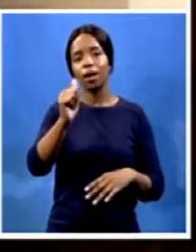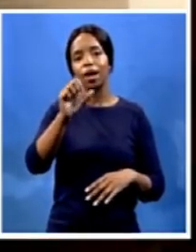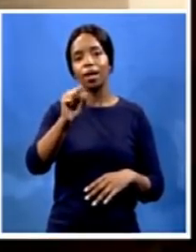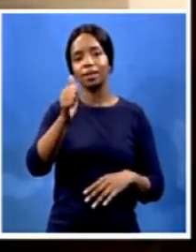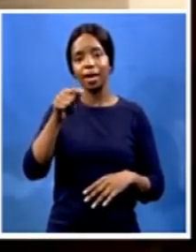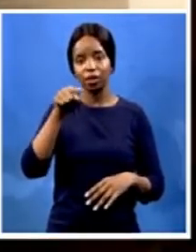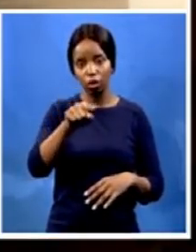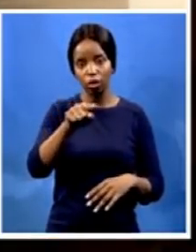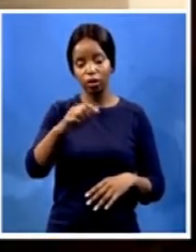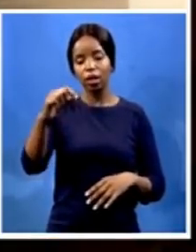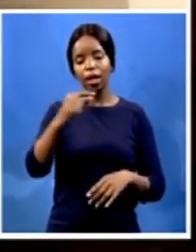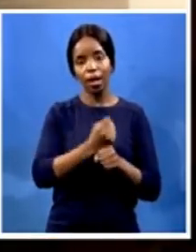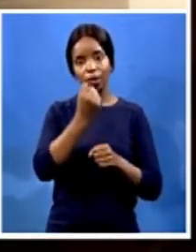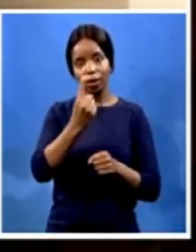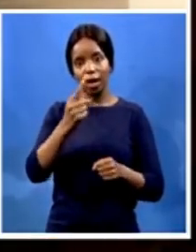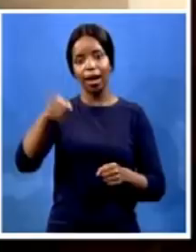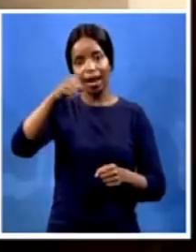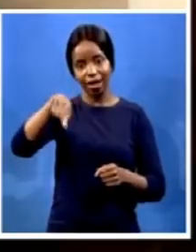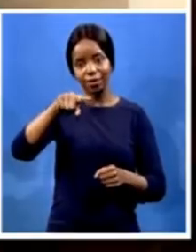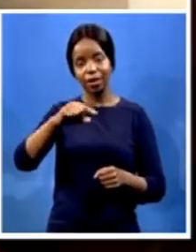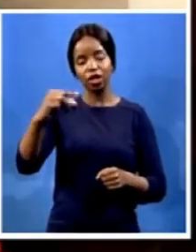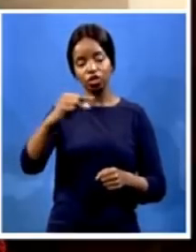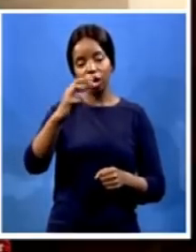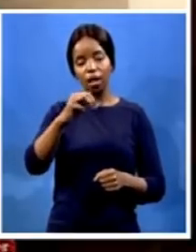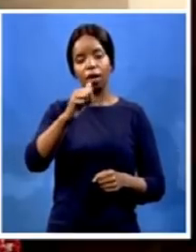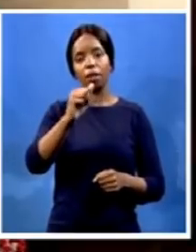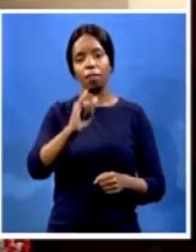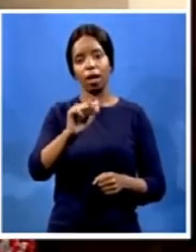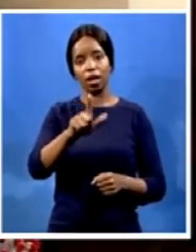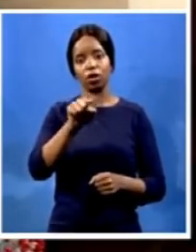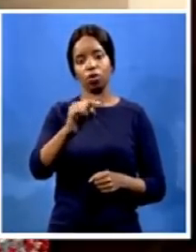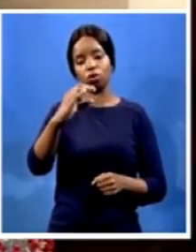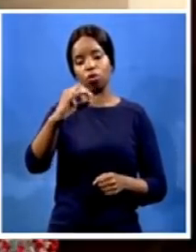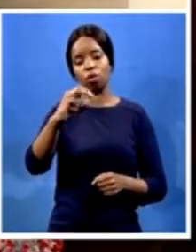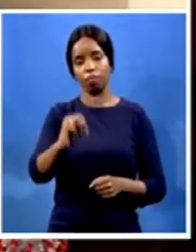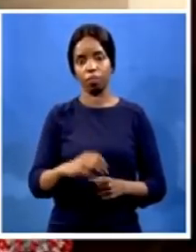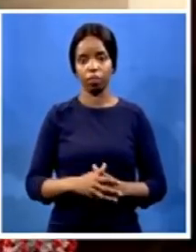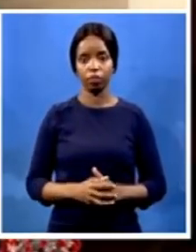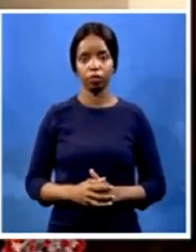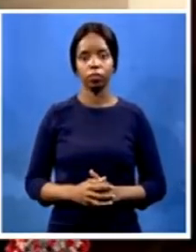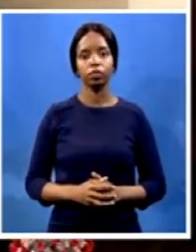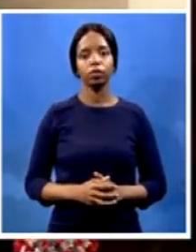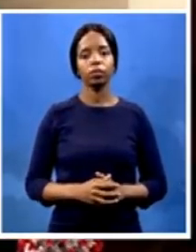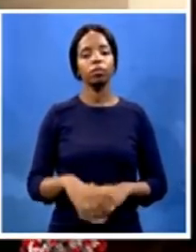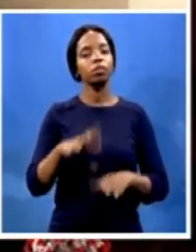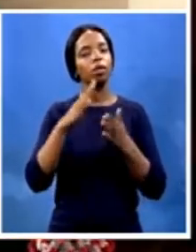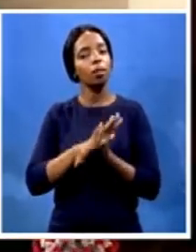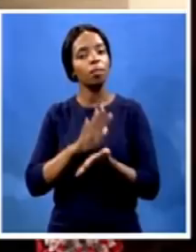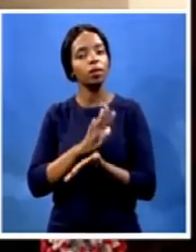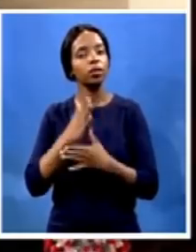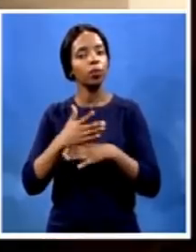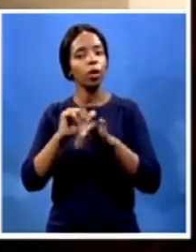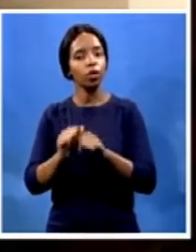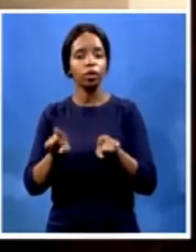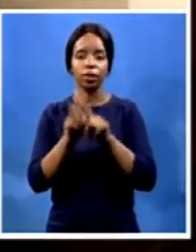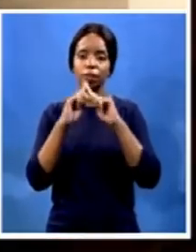imasa.gauteng@gmail.com. All right. We do appreciate your time there, Doctor, and all the work that you and your team are doing. Thank you very much indeed for coming on. Thank you